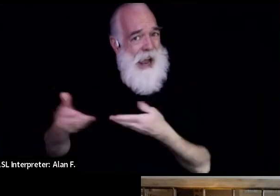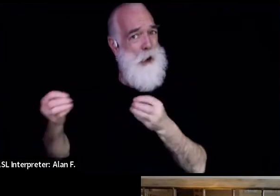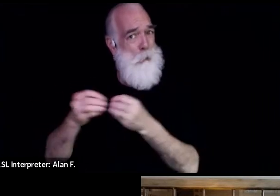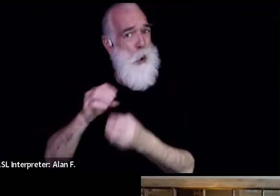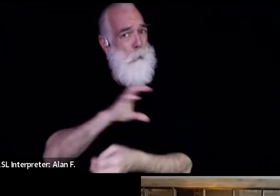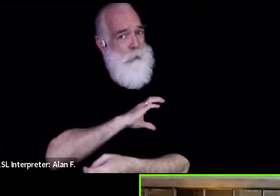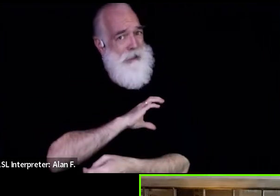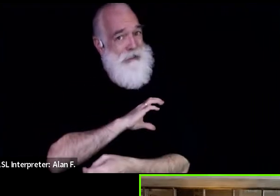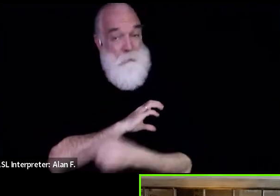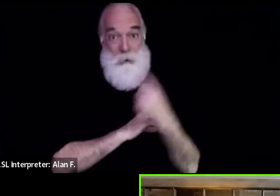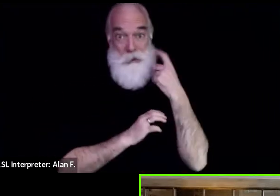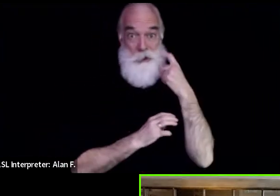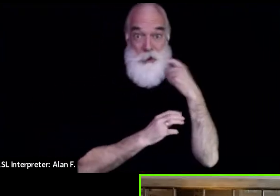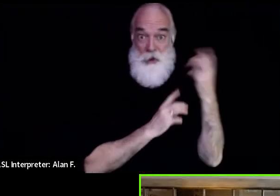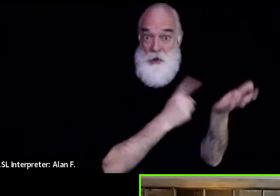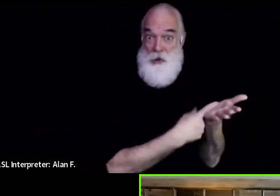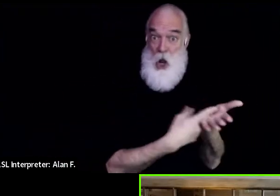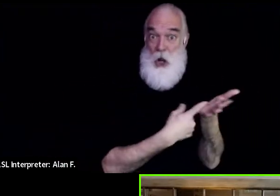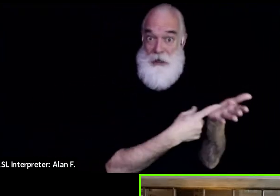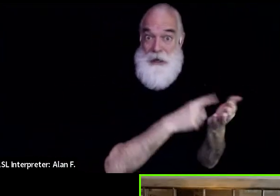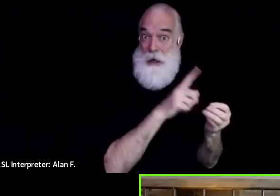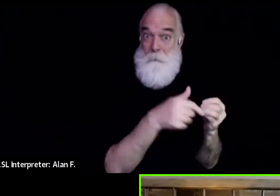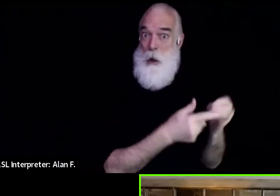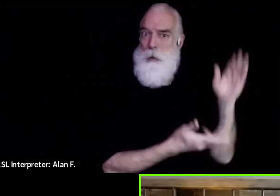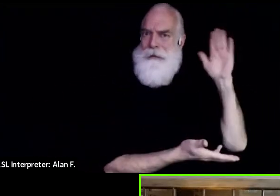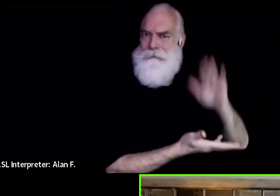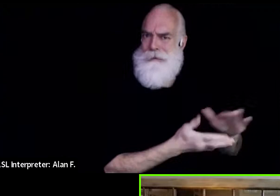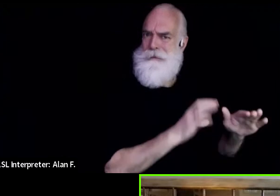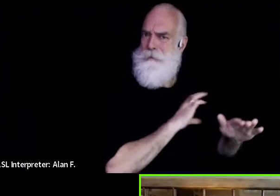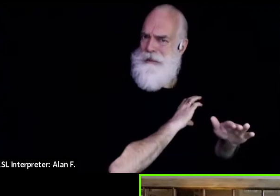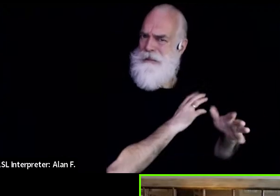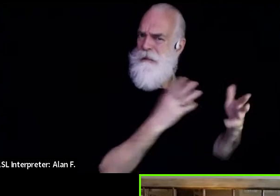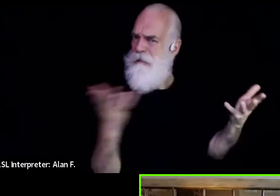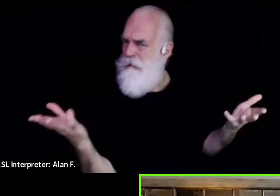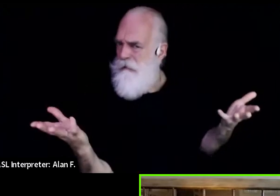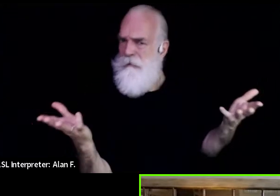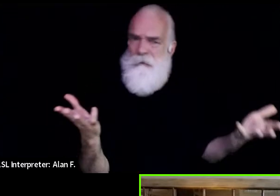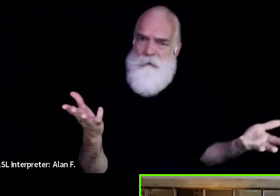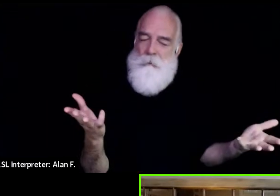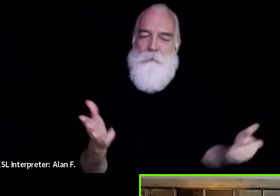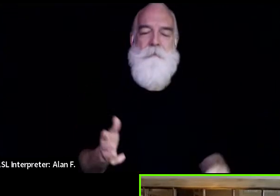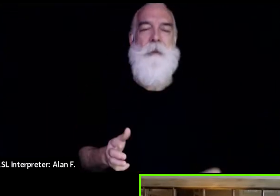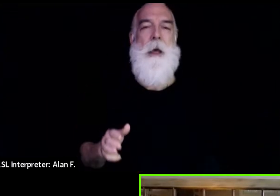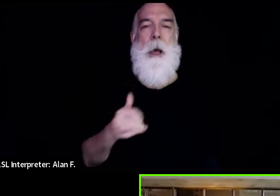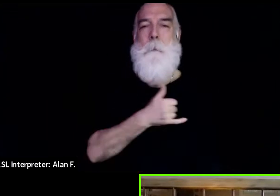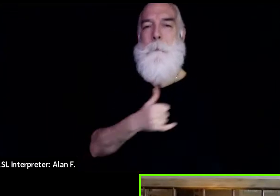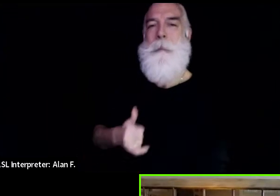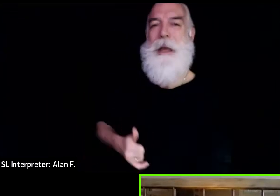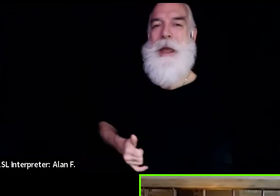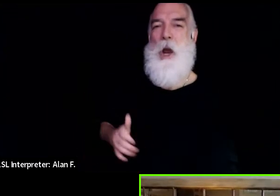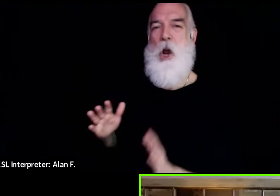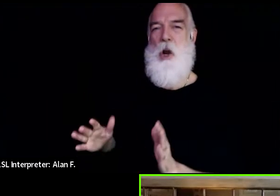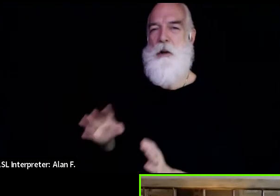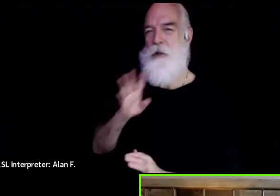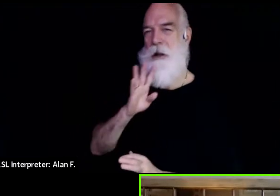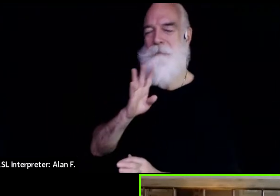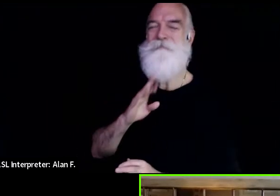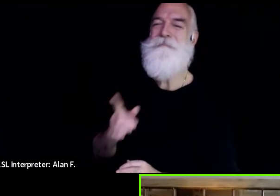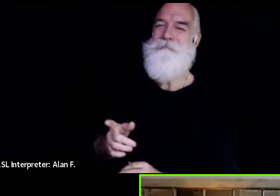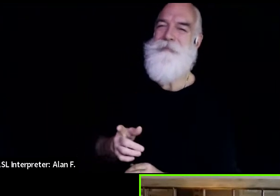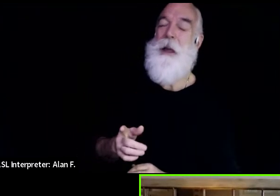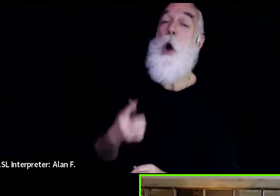policing? Well, and again, Ron, I look at the way we did it in Atlanta. We did it differently. So we do need more